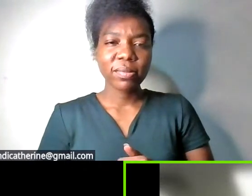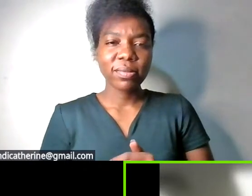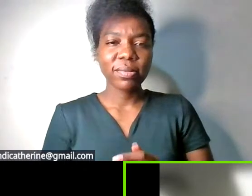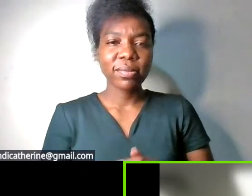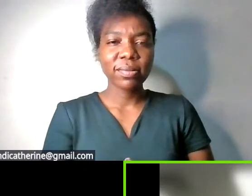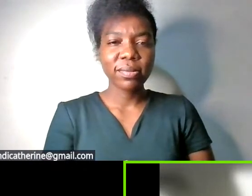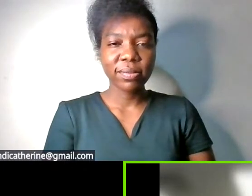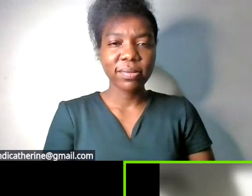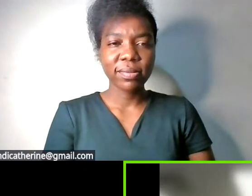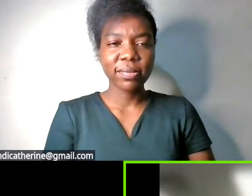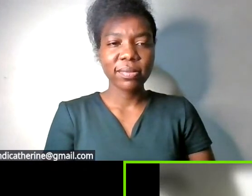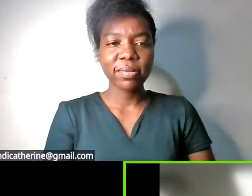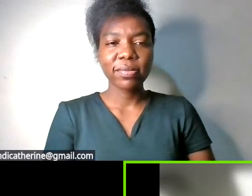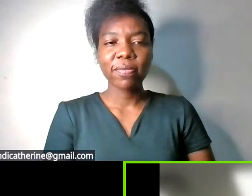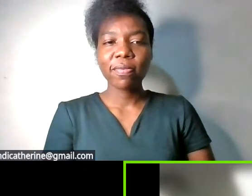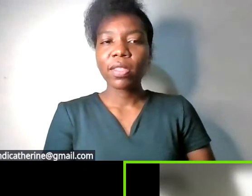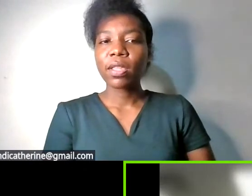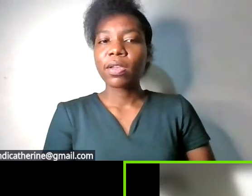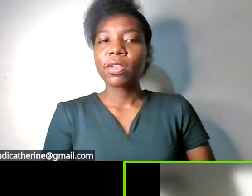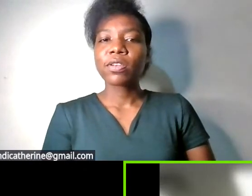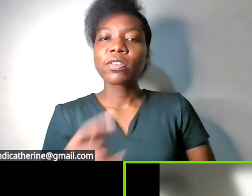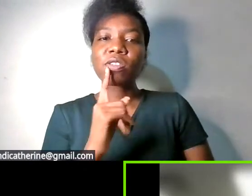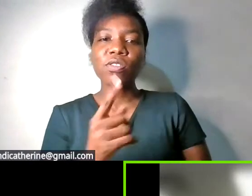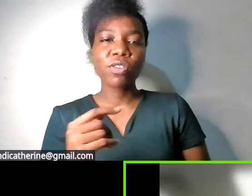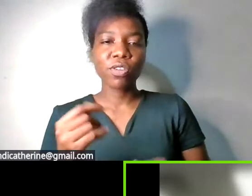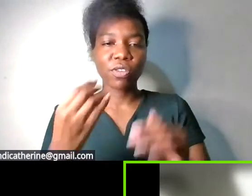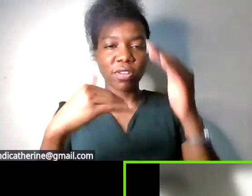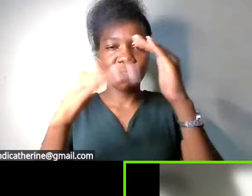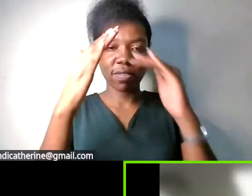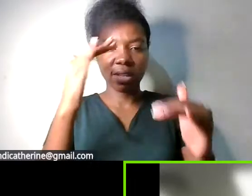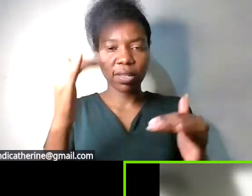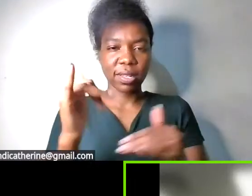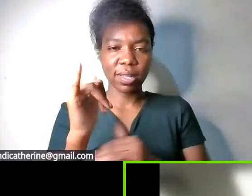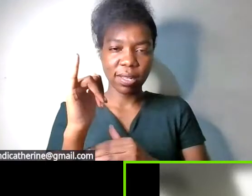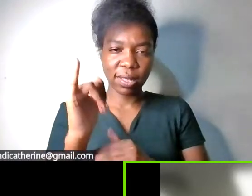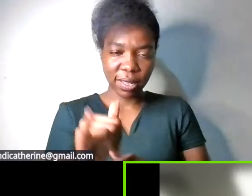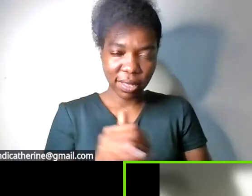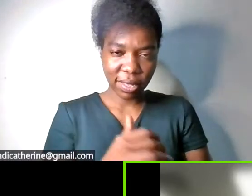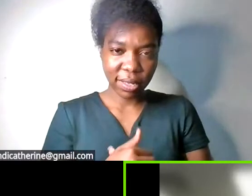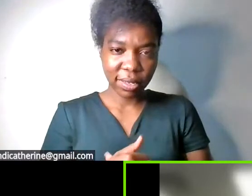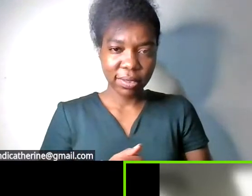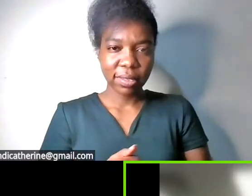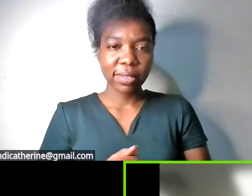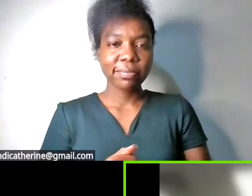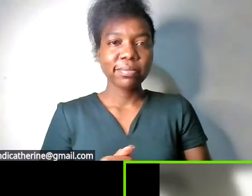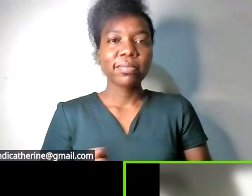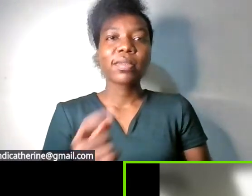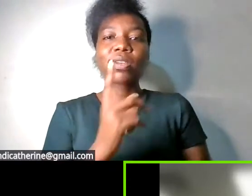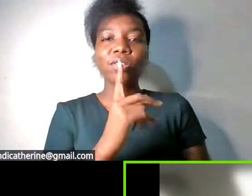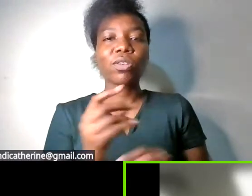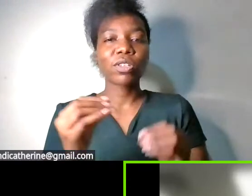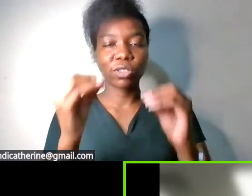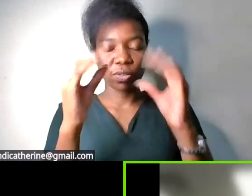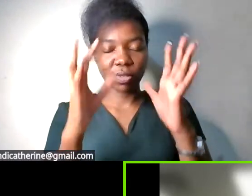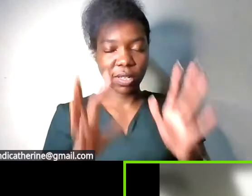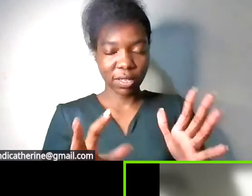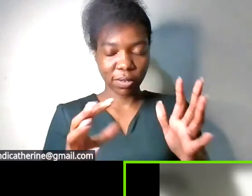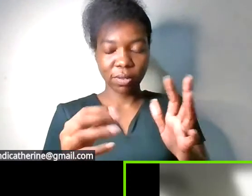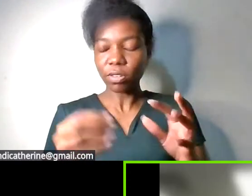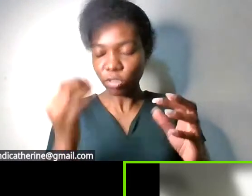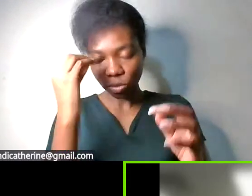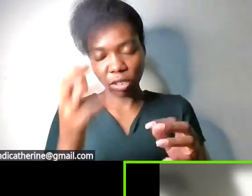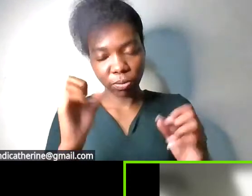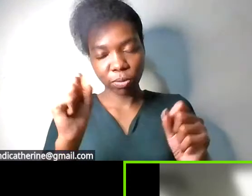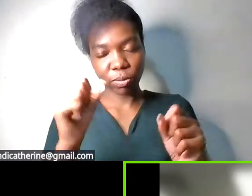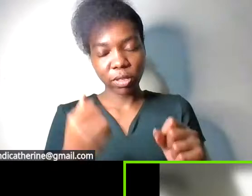McMaster University in Hamilton. And they're actually one of the top universities for STEM. So our students get to test out the STEM program as well.